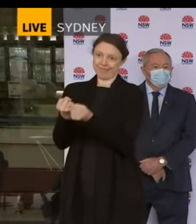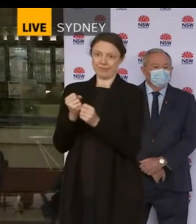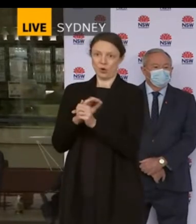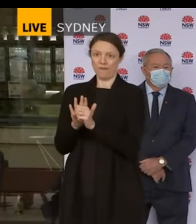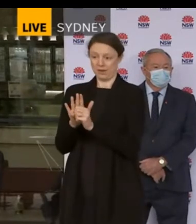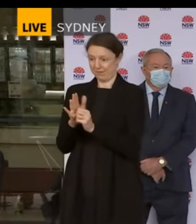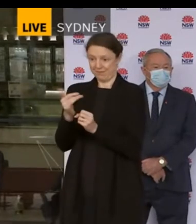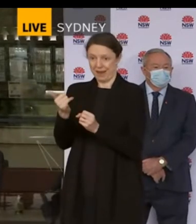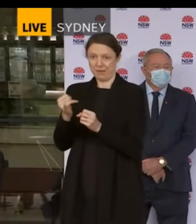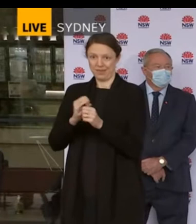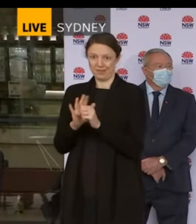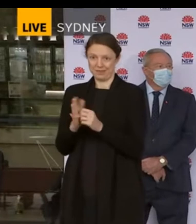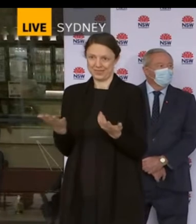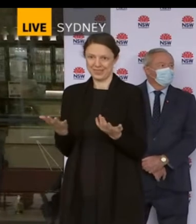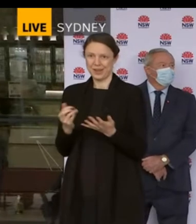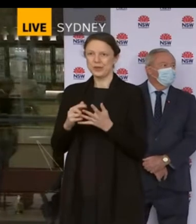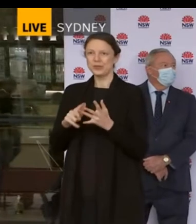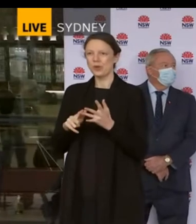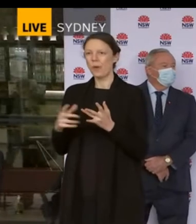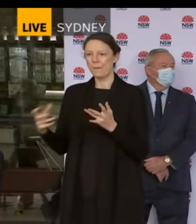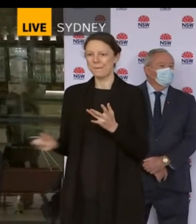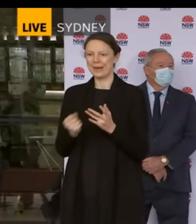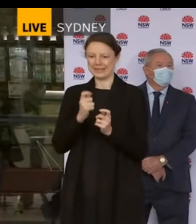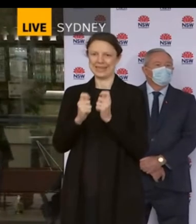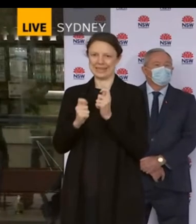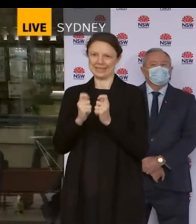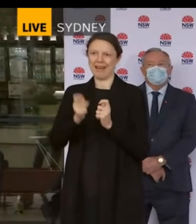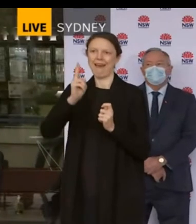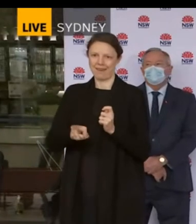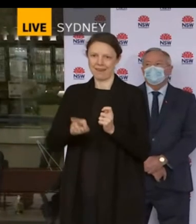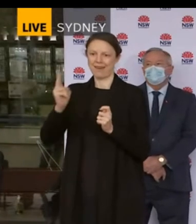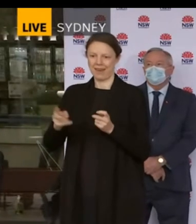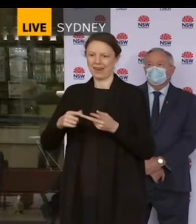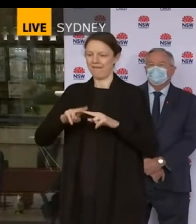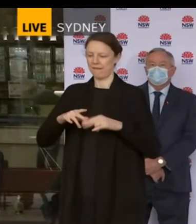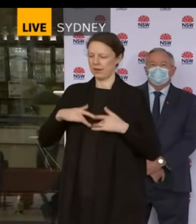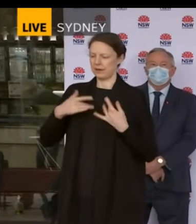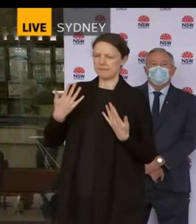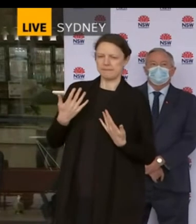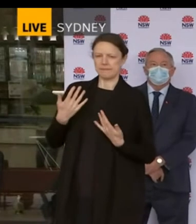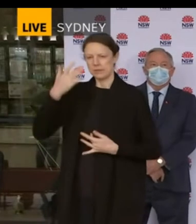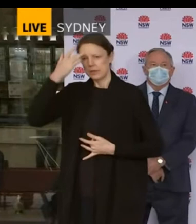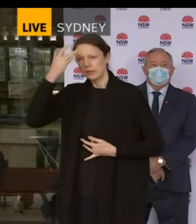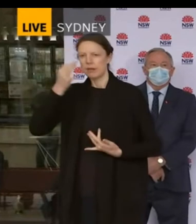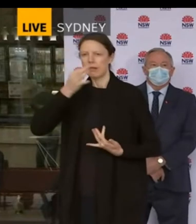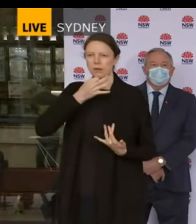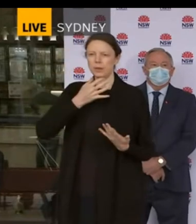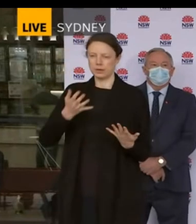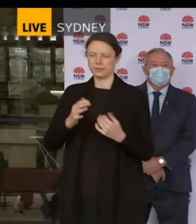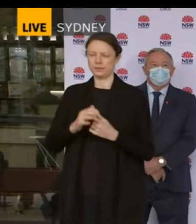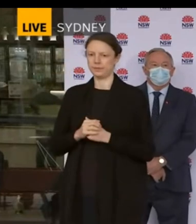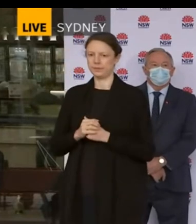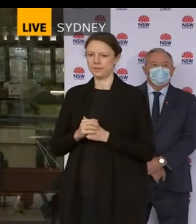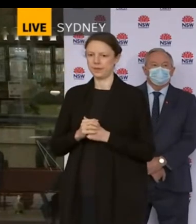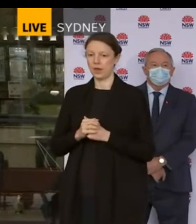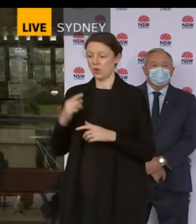so that leads me to my next key point for today, which is in the last 14 days, we're also particularly wanting to focus on